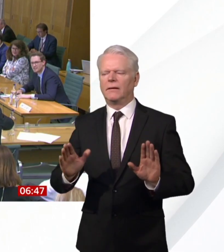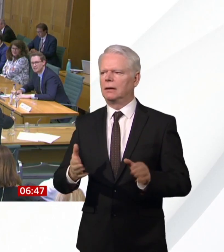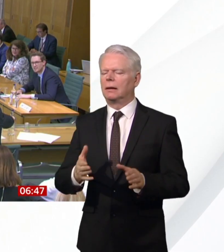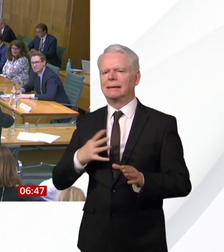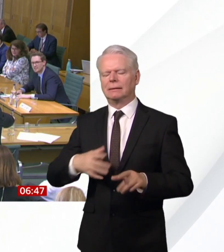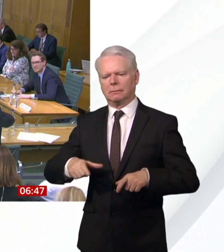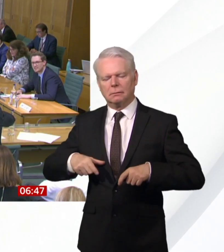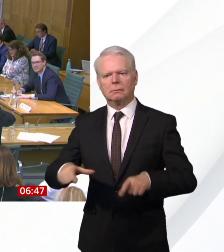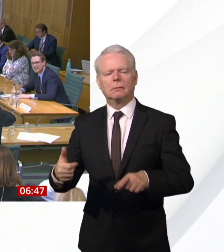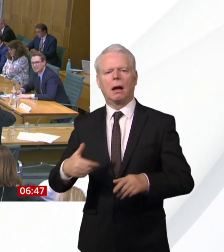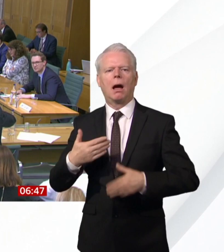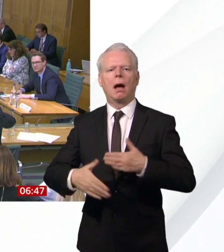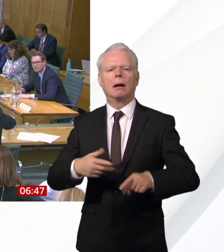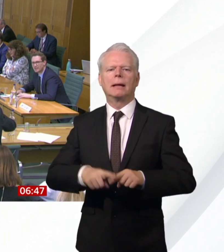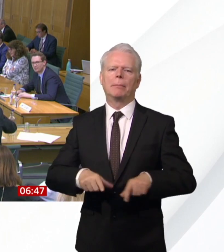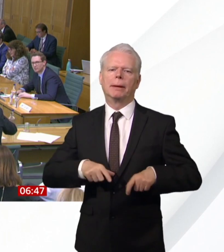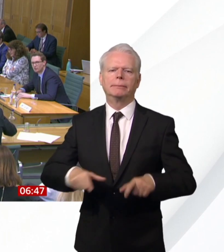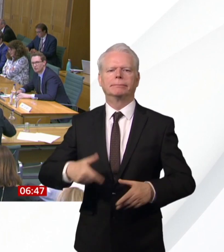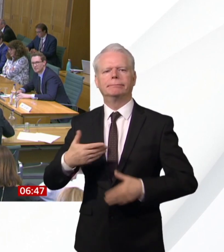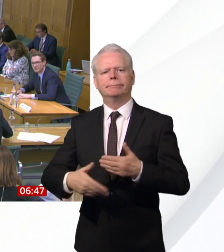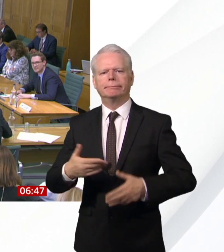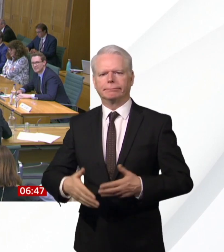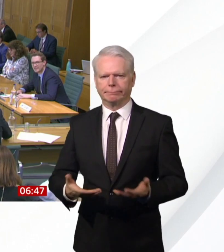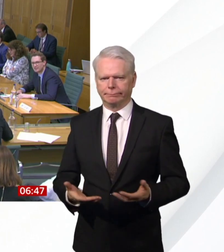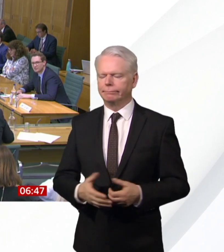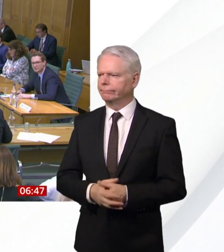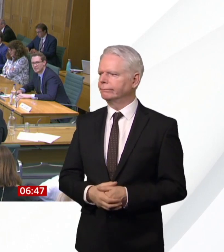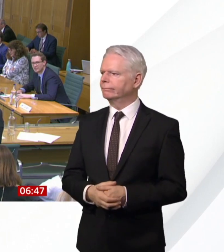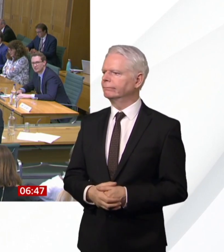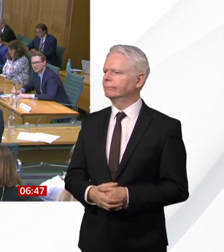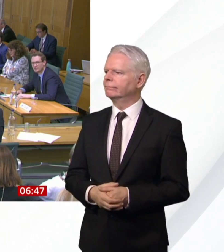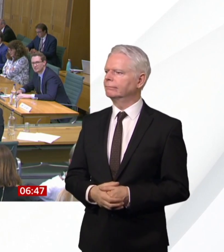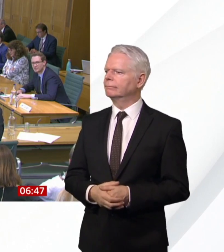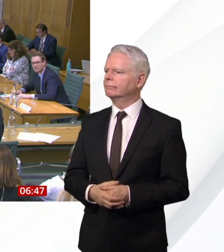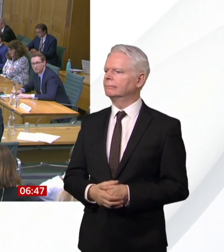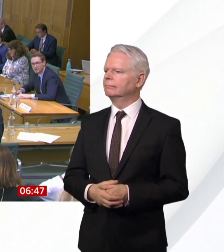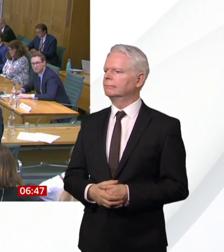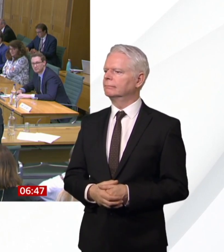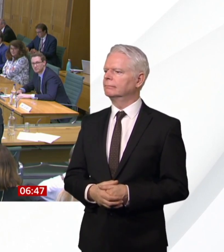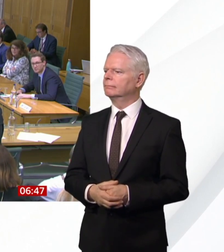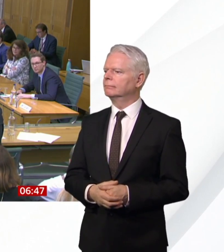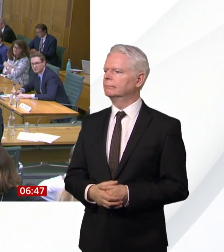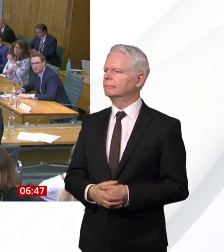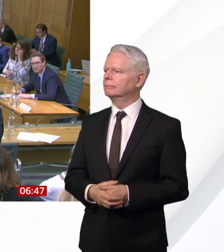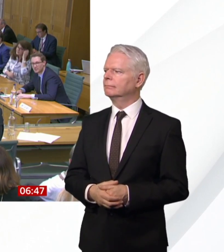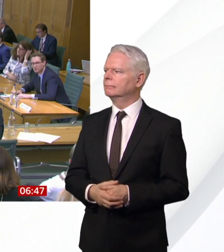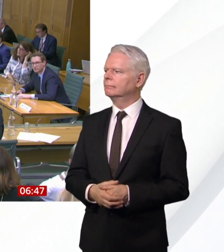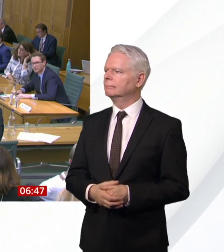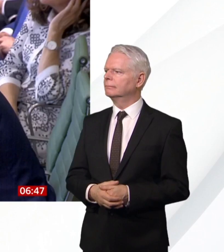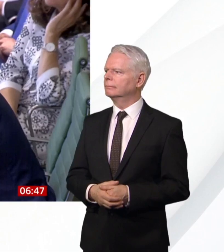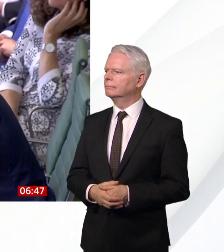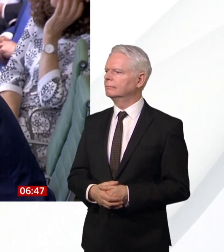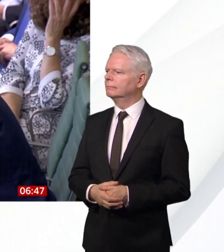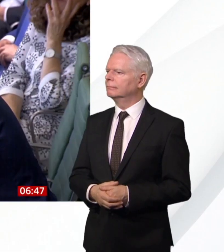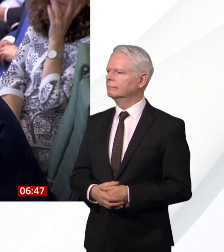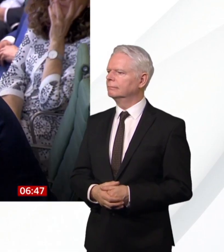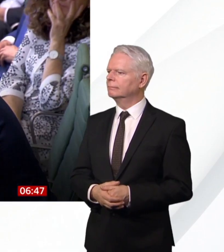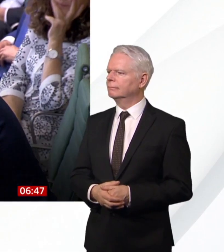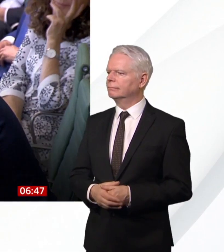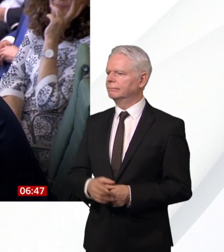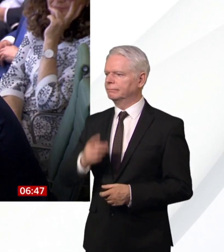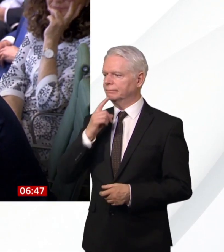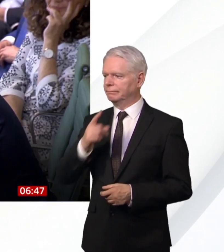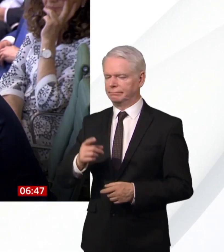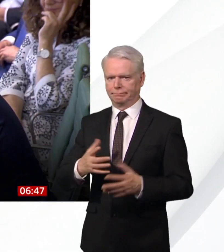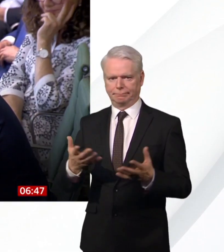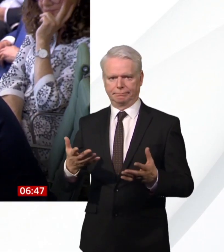a delegation of your cabinet colleagues waiting in Downing Street, including the Chief Whip, the Transport Secretary and your new Chancellor, waiting